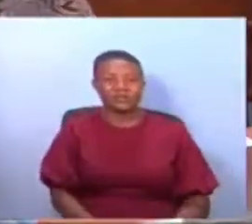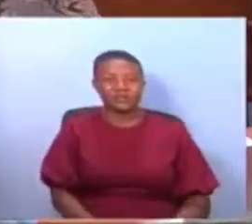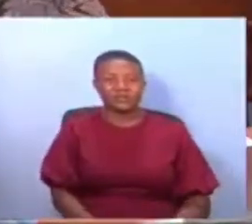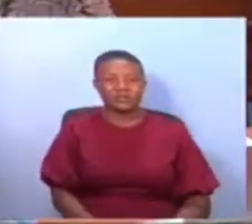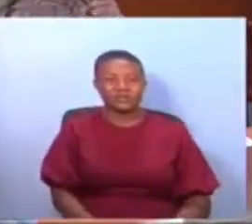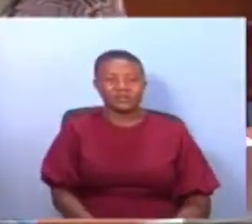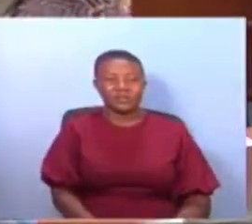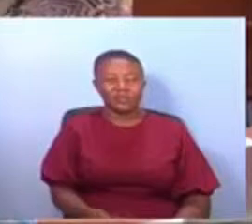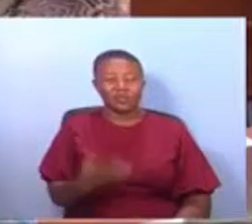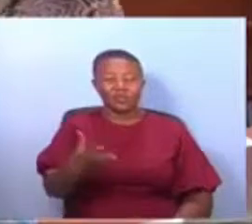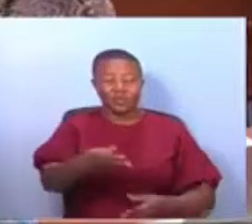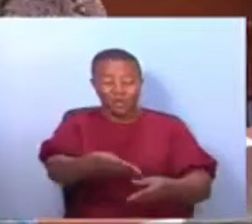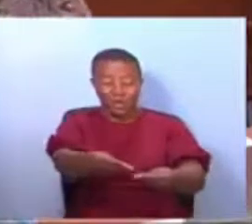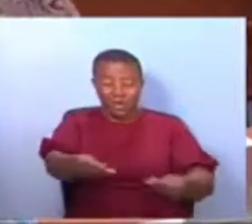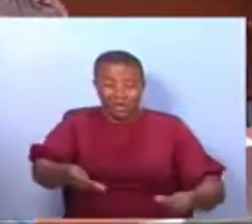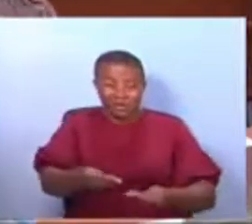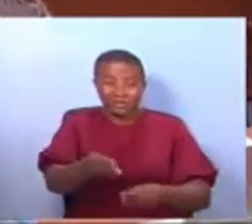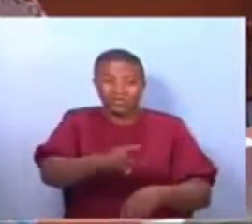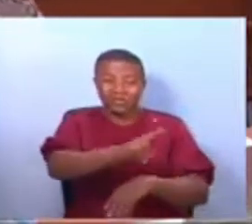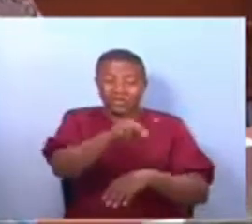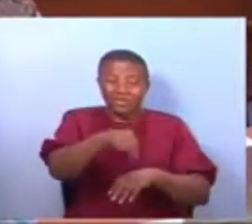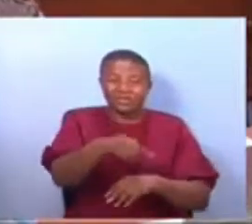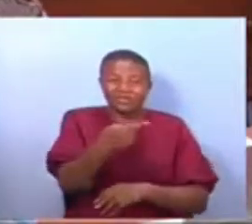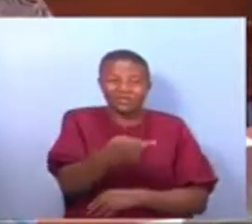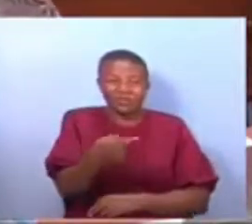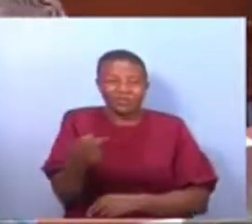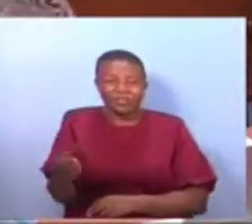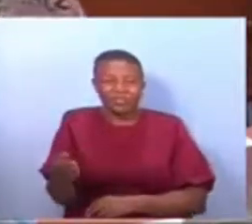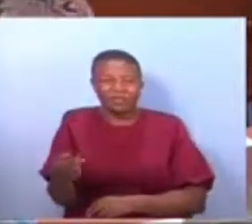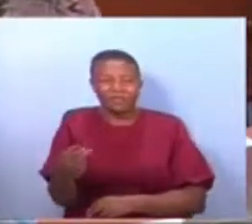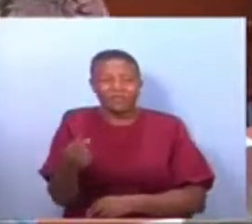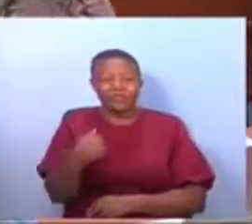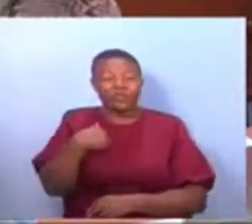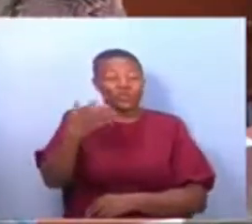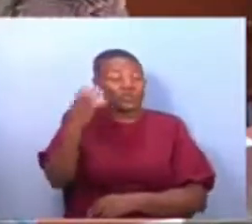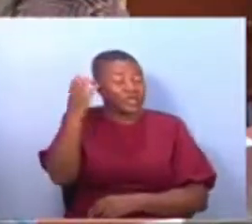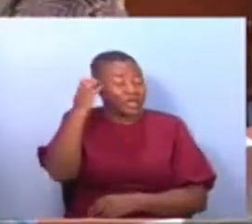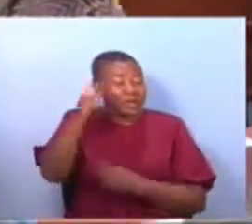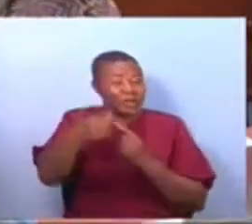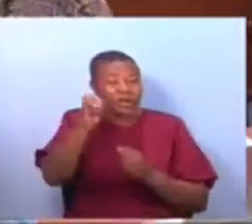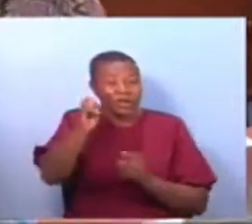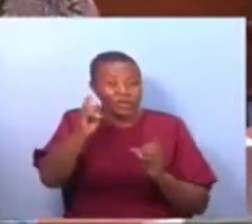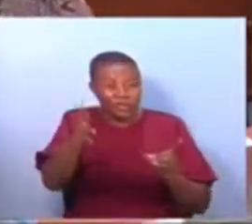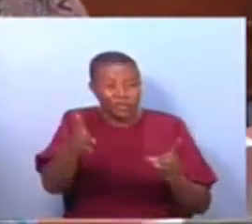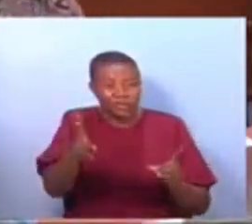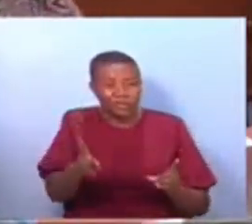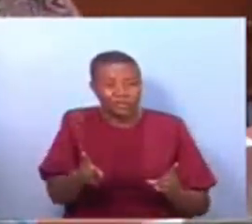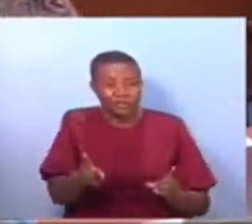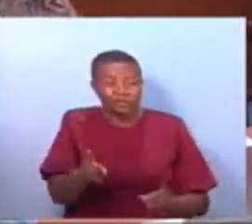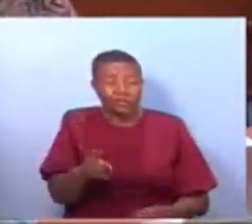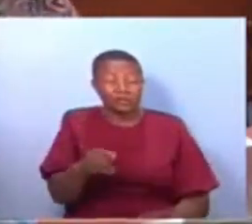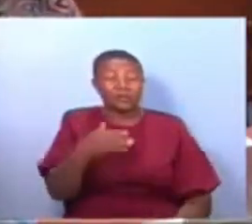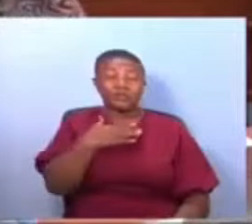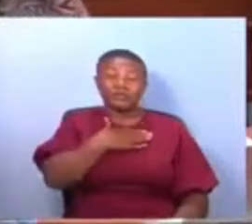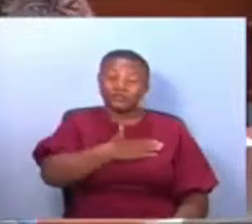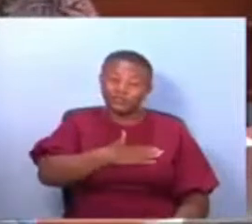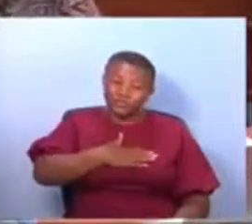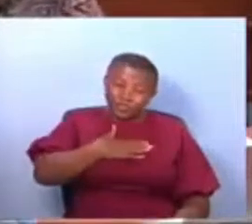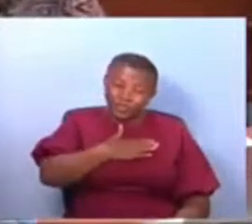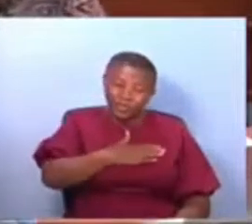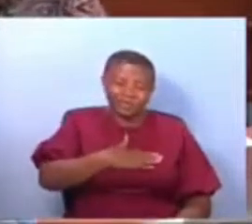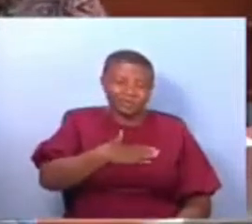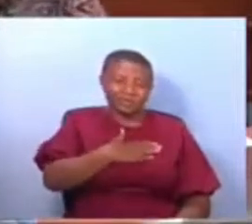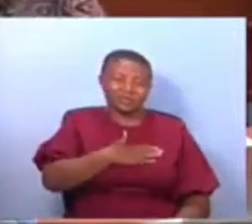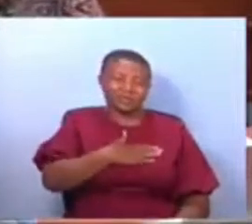hear lands and natural resources. Honorable We want to Minority hear Leader, education. Mr. Speaker. I recognize